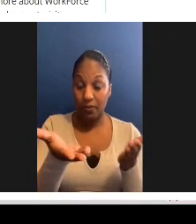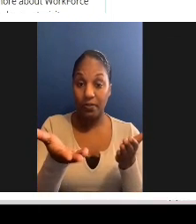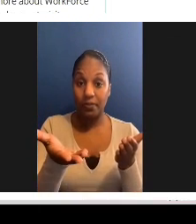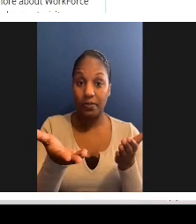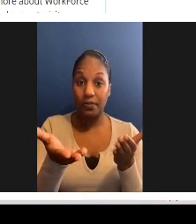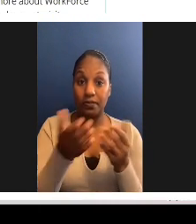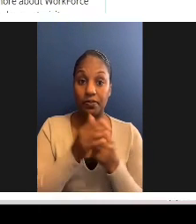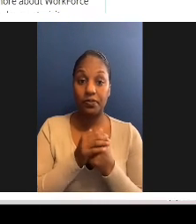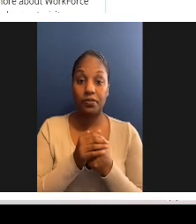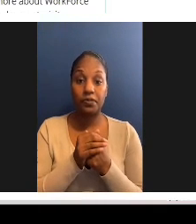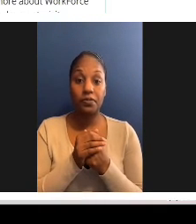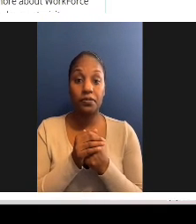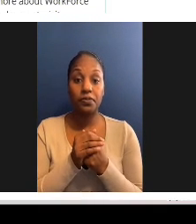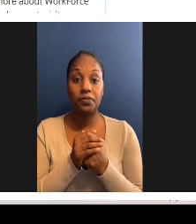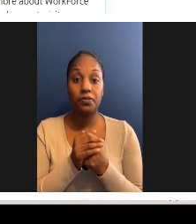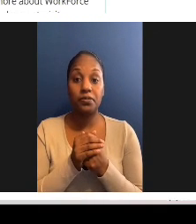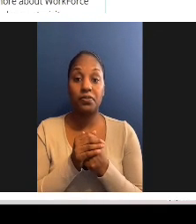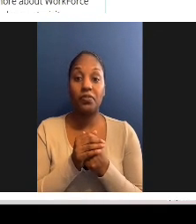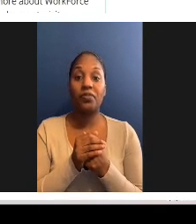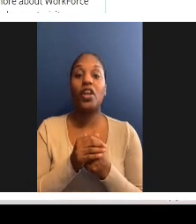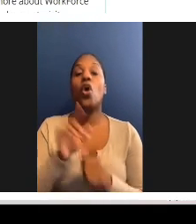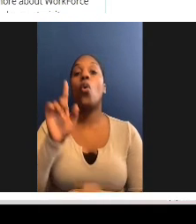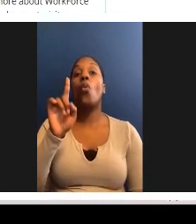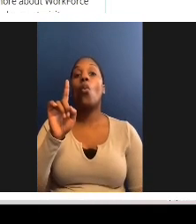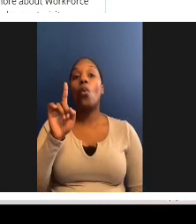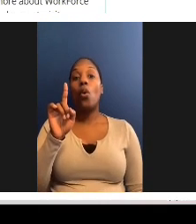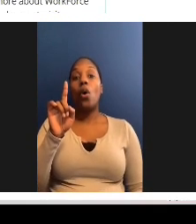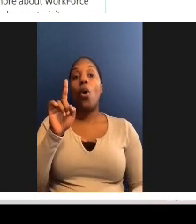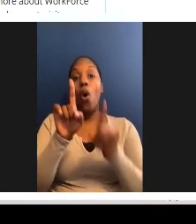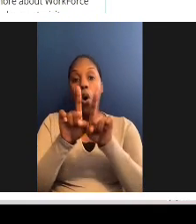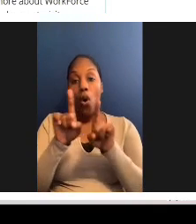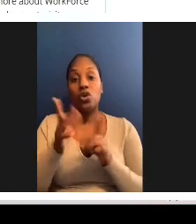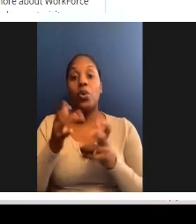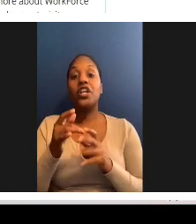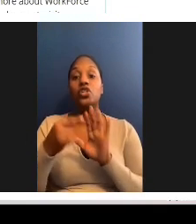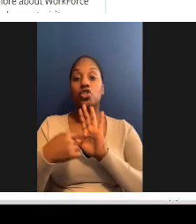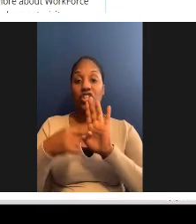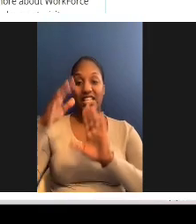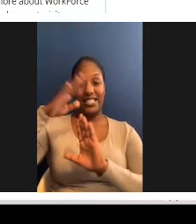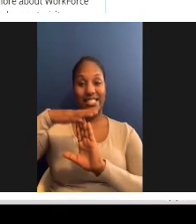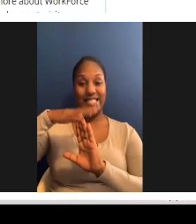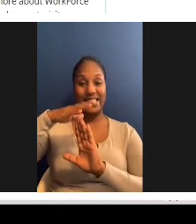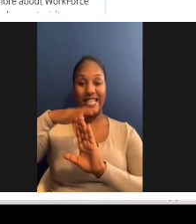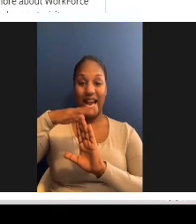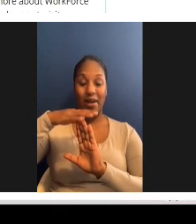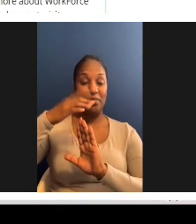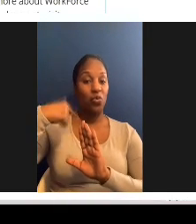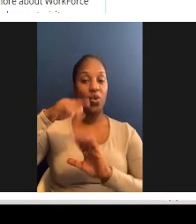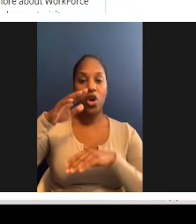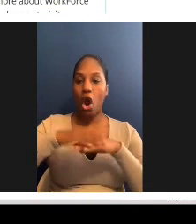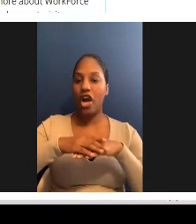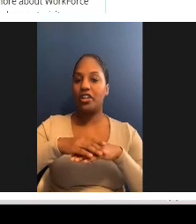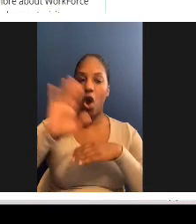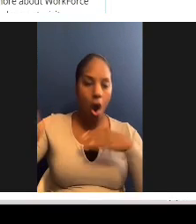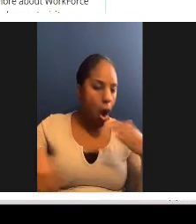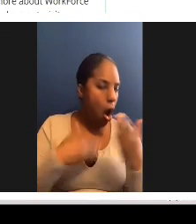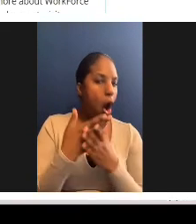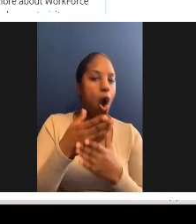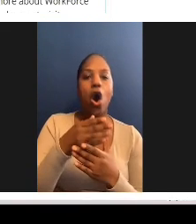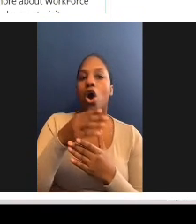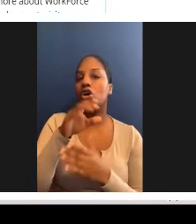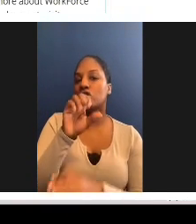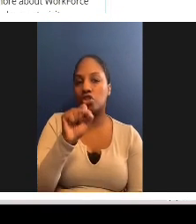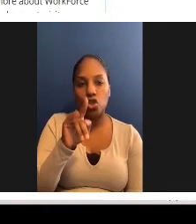Okay. One thing I wanted to show you too, across the top here, we are on all social media,